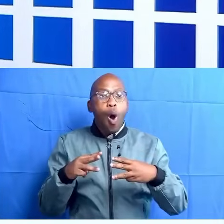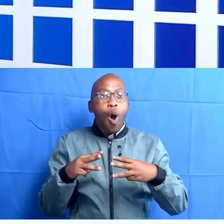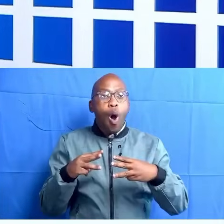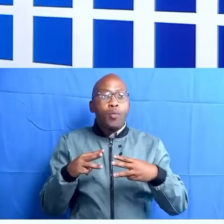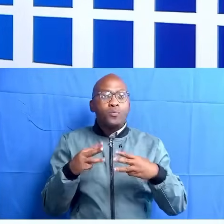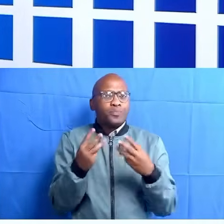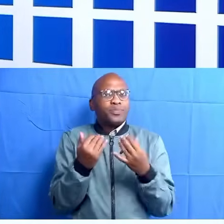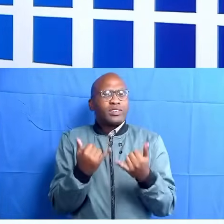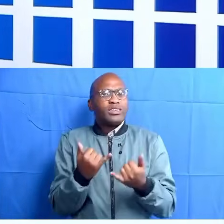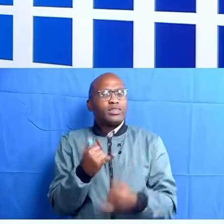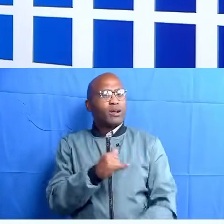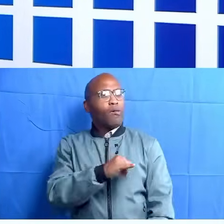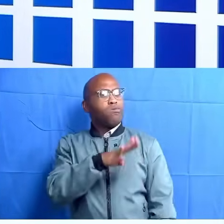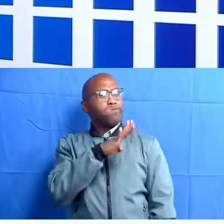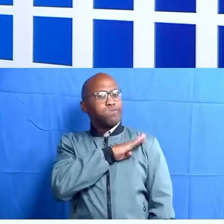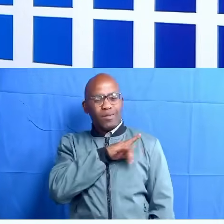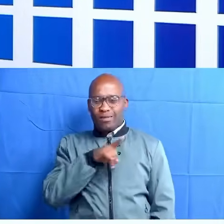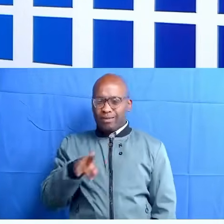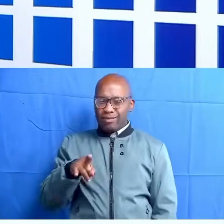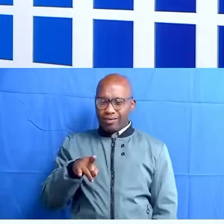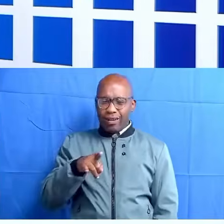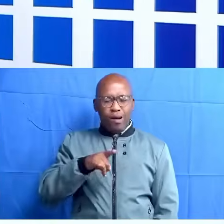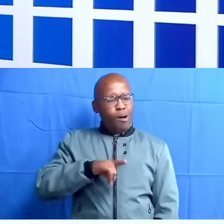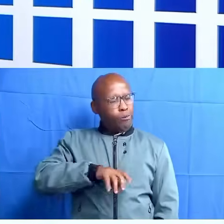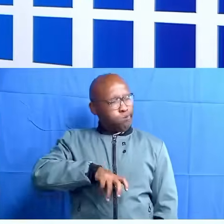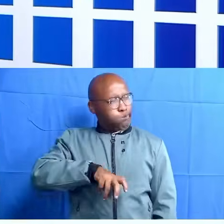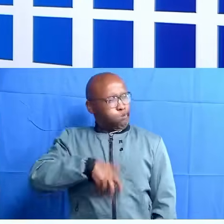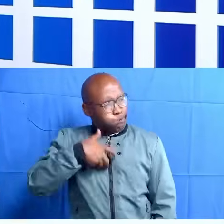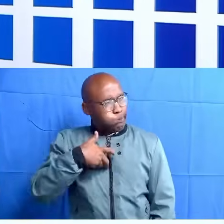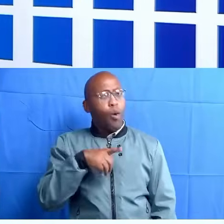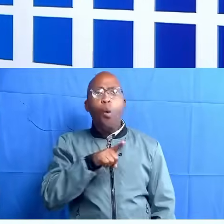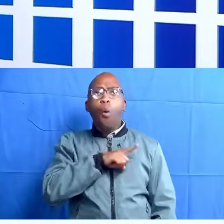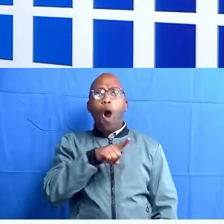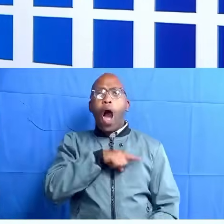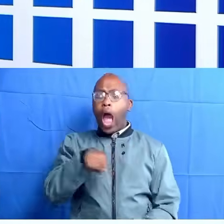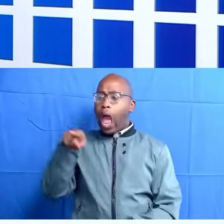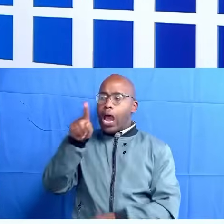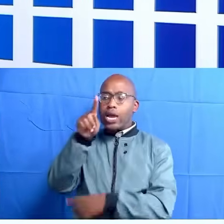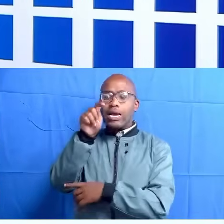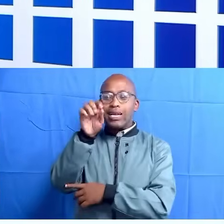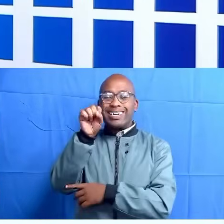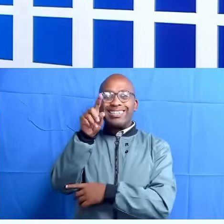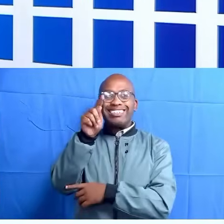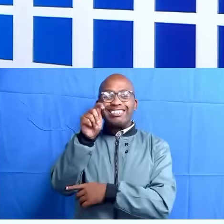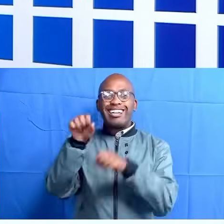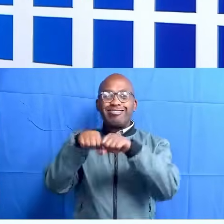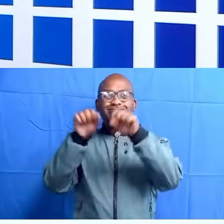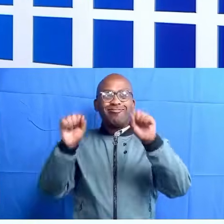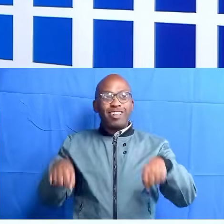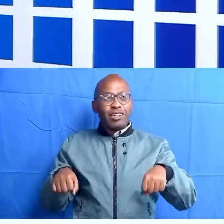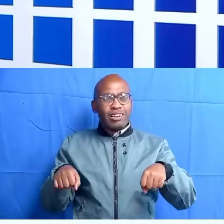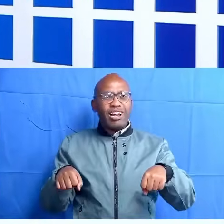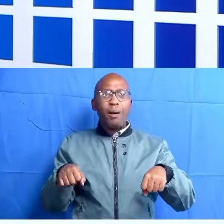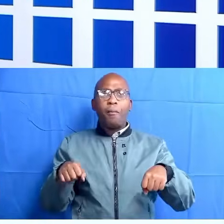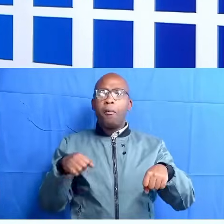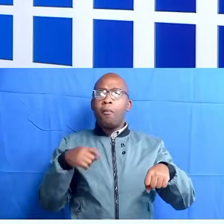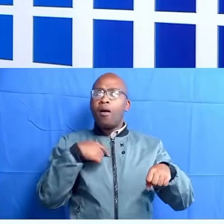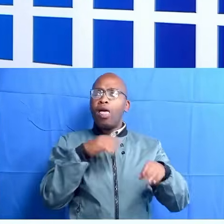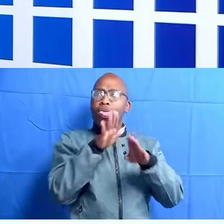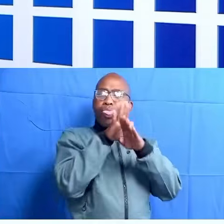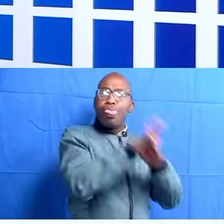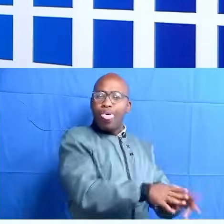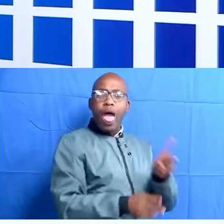angered by the Tet Offensive, they embarked on the search and destroy tactics, which